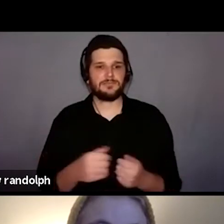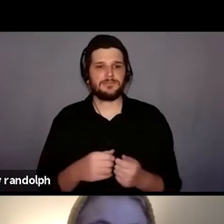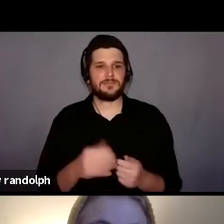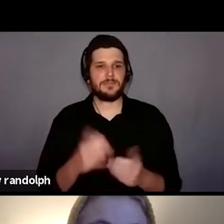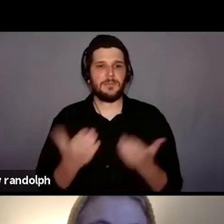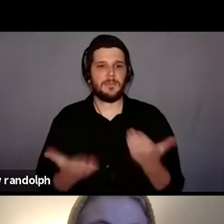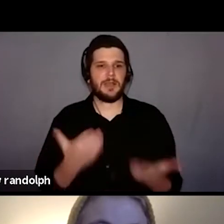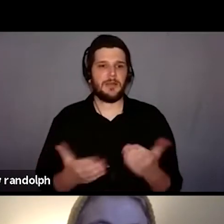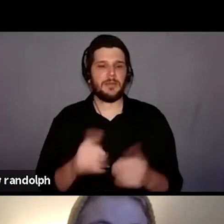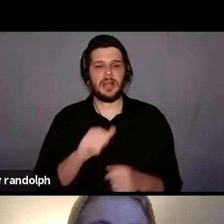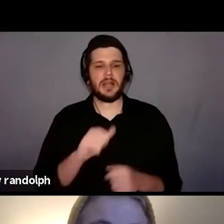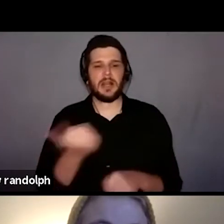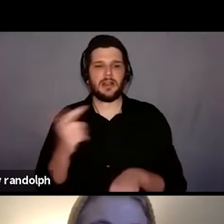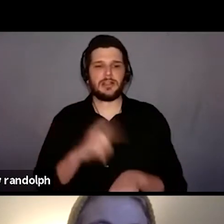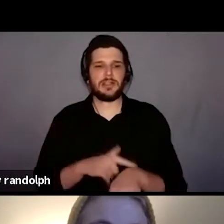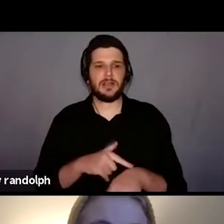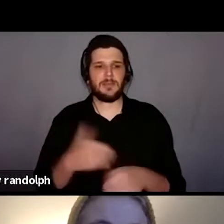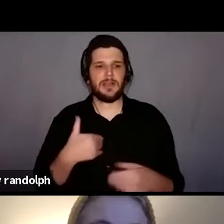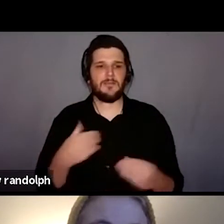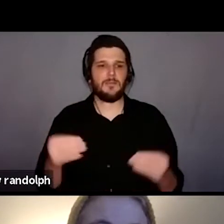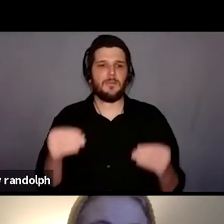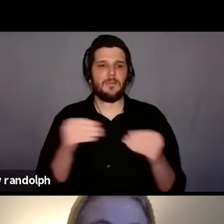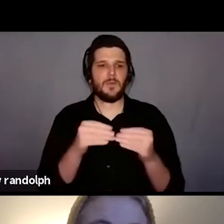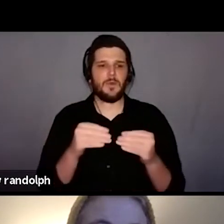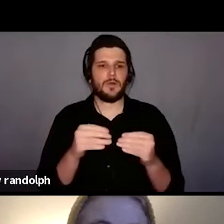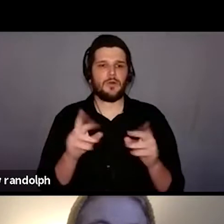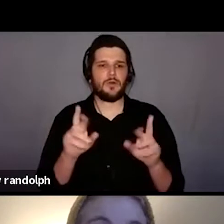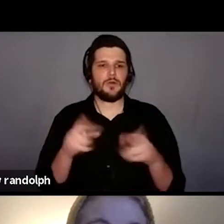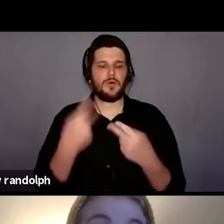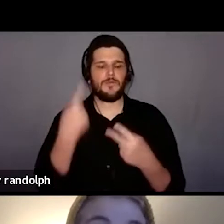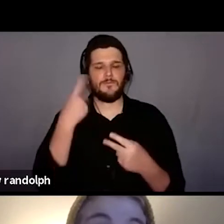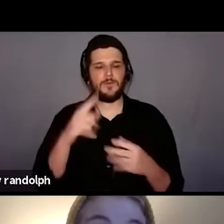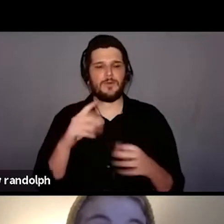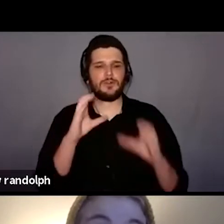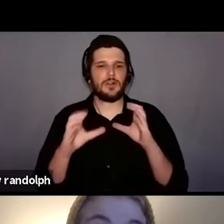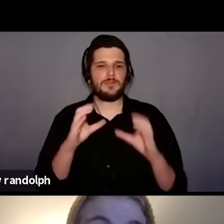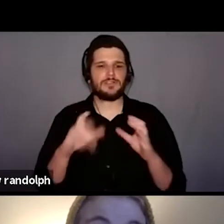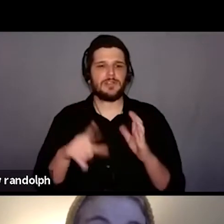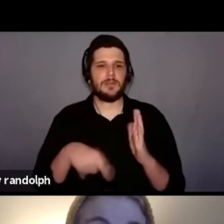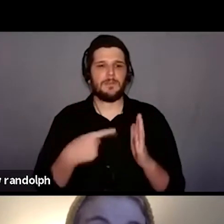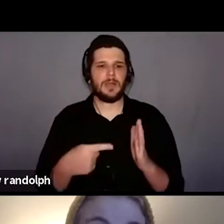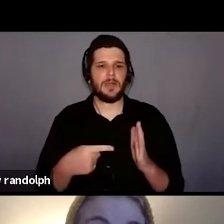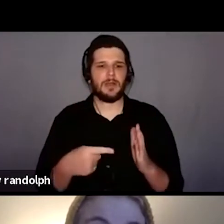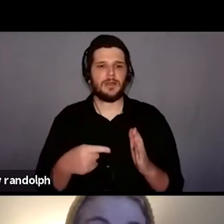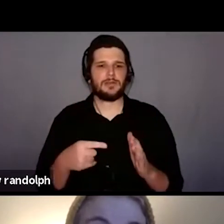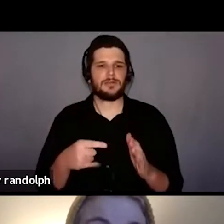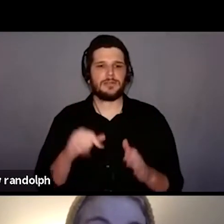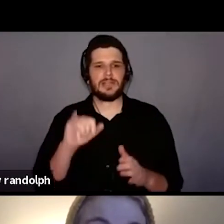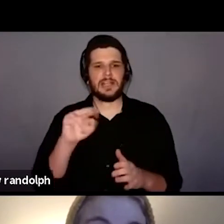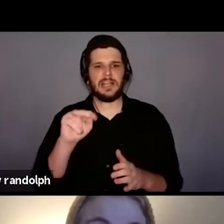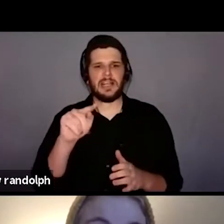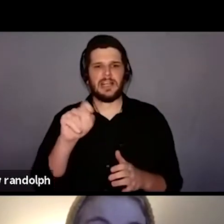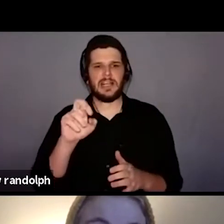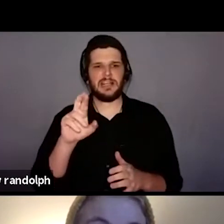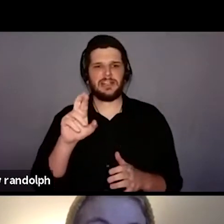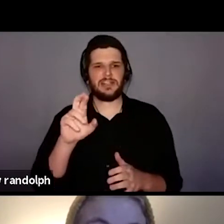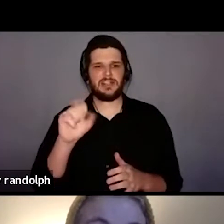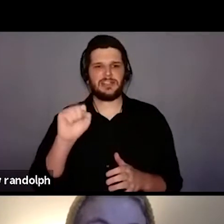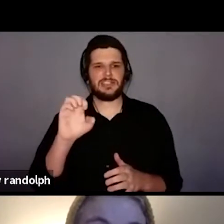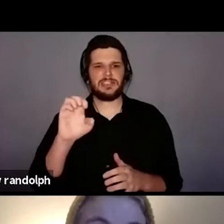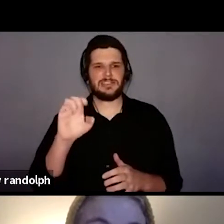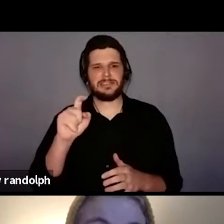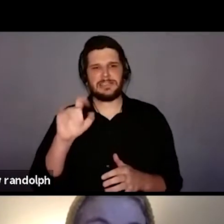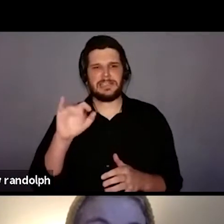maybe, another time have more room for a conversation about intersectionality of Indigenous